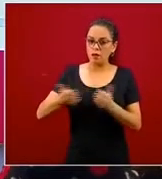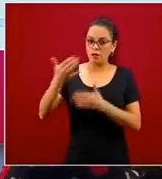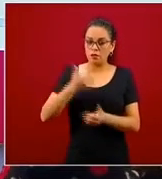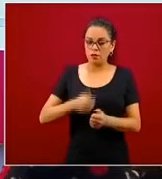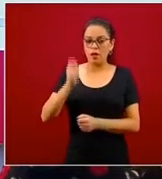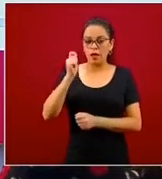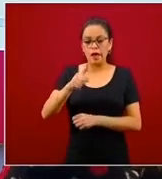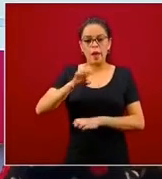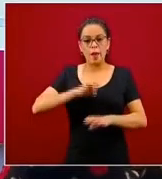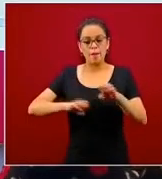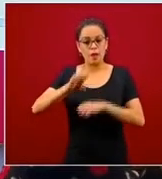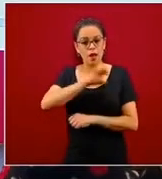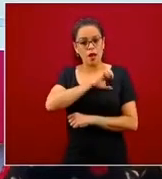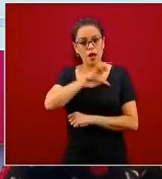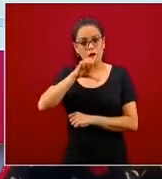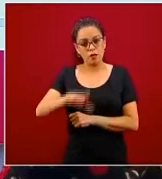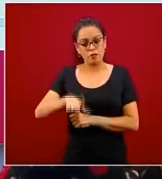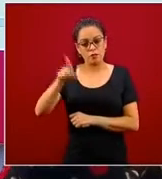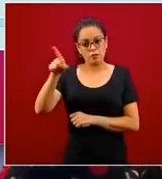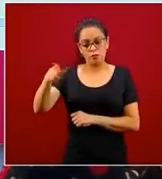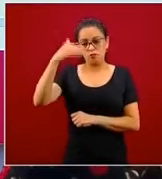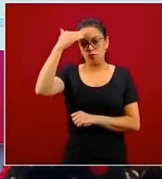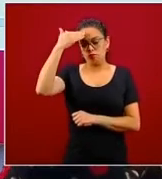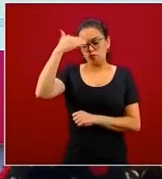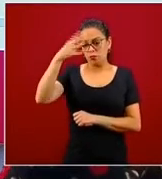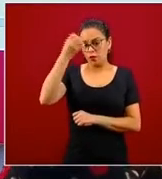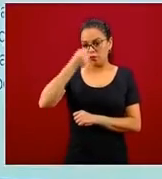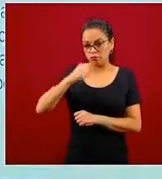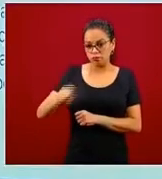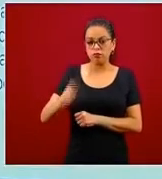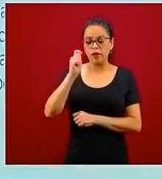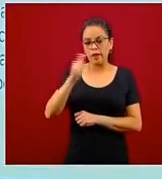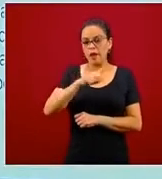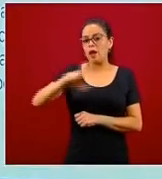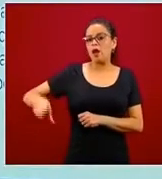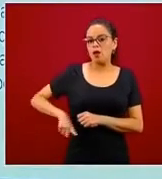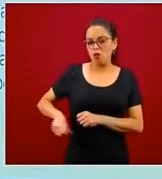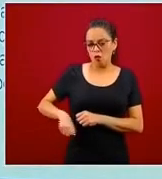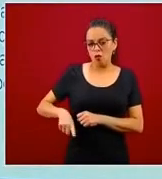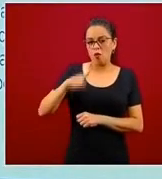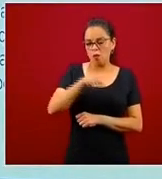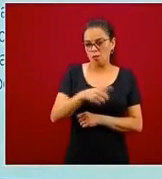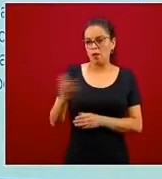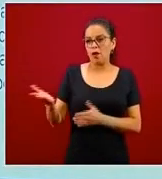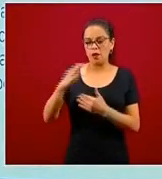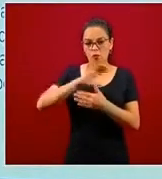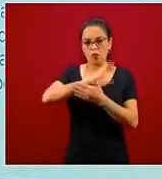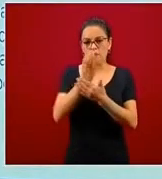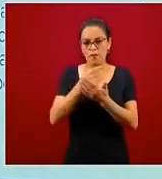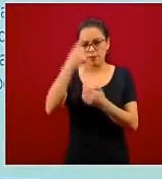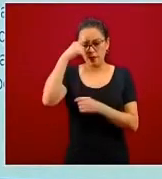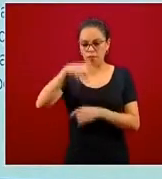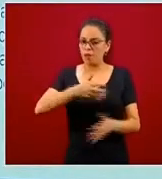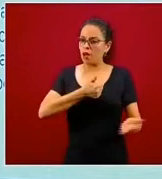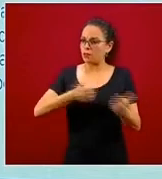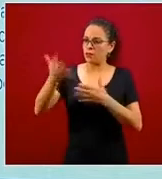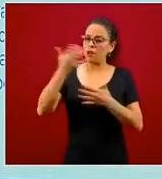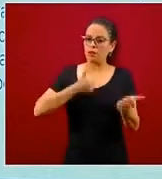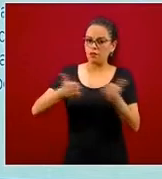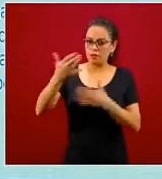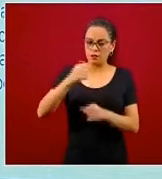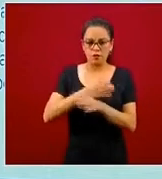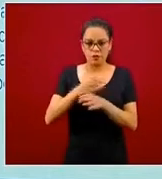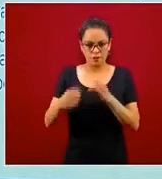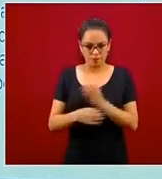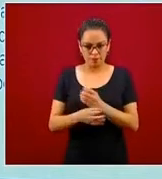How we're going to transport them. We have specialized companies that are hired by public institutions in order to deal